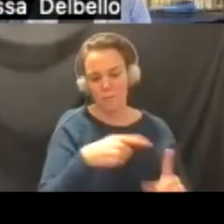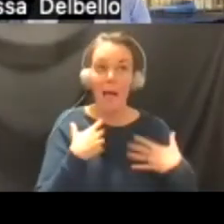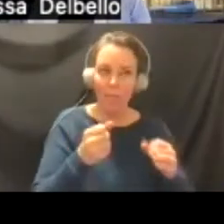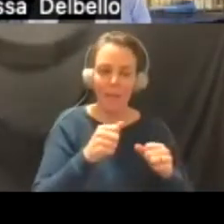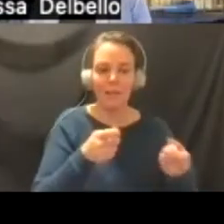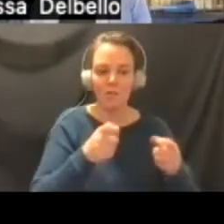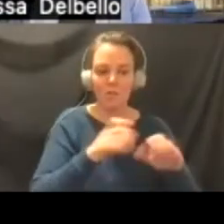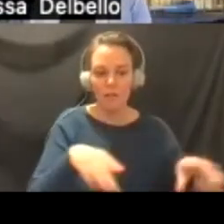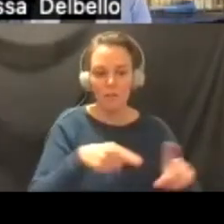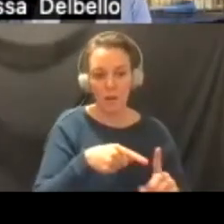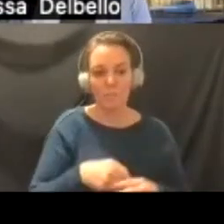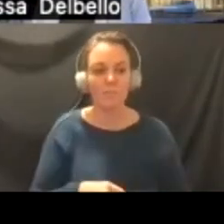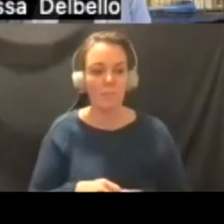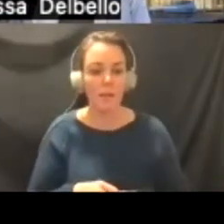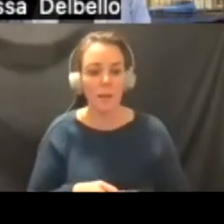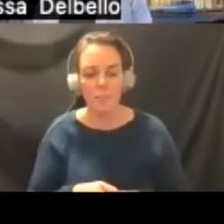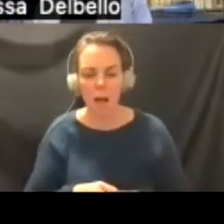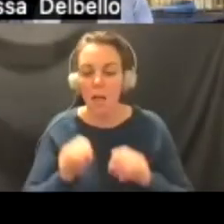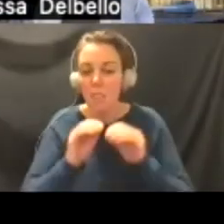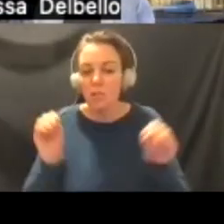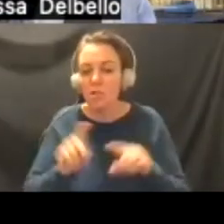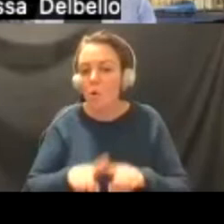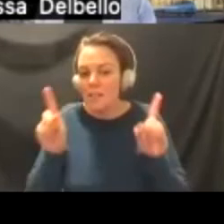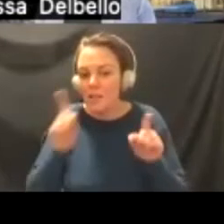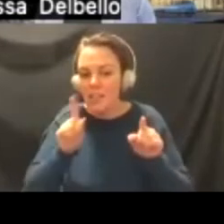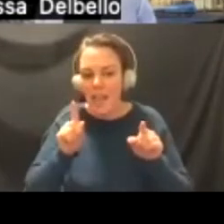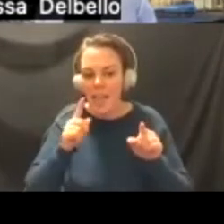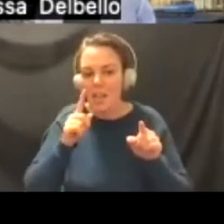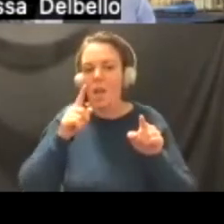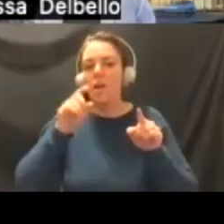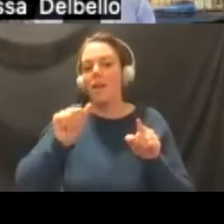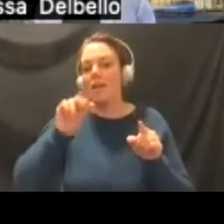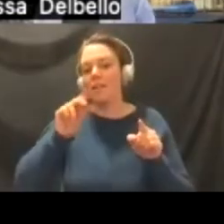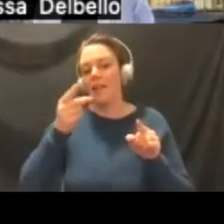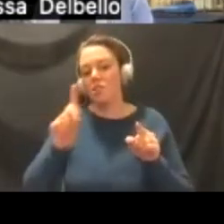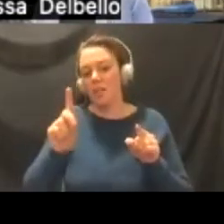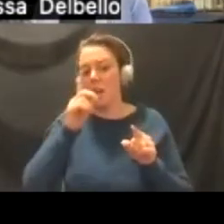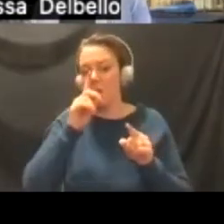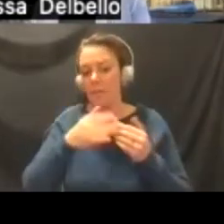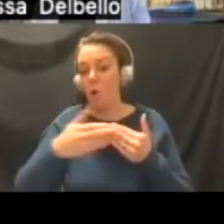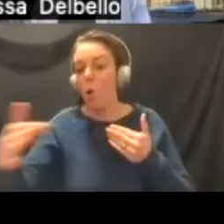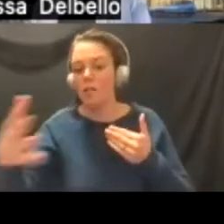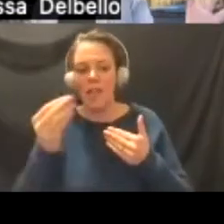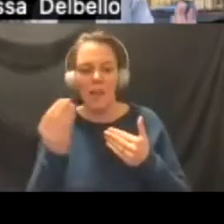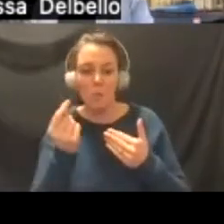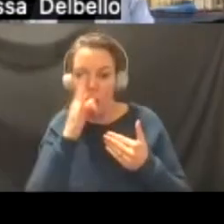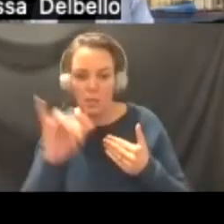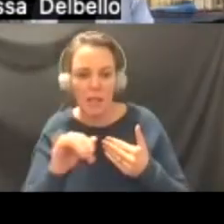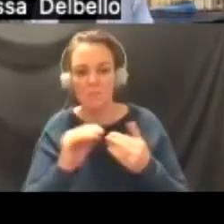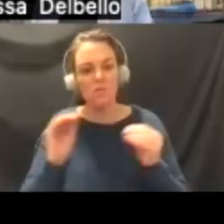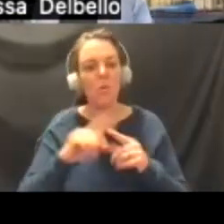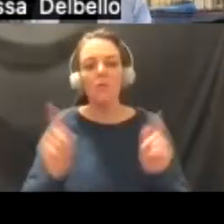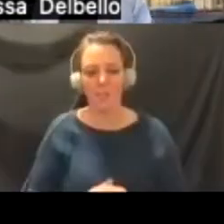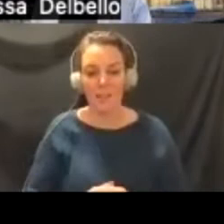But there's no difference in the course of ADHD between the two groups, and except what you see